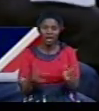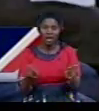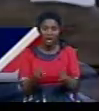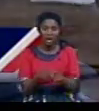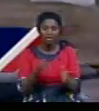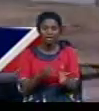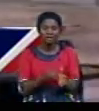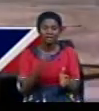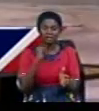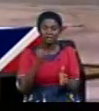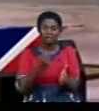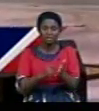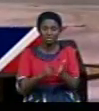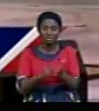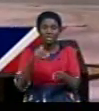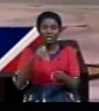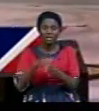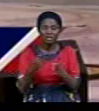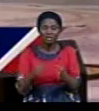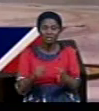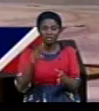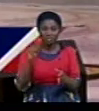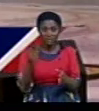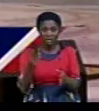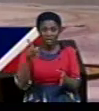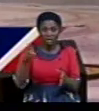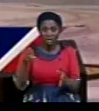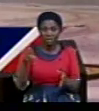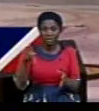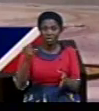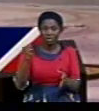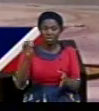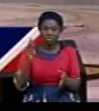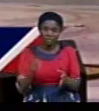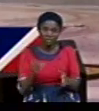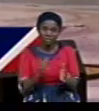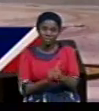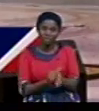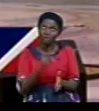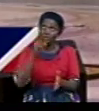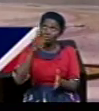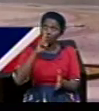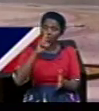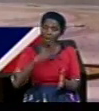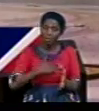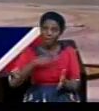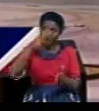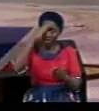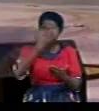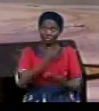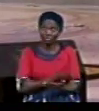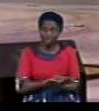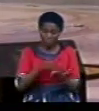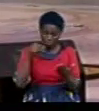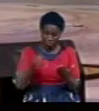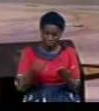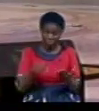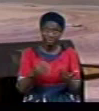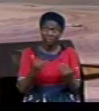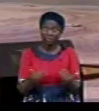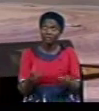reaching in the second Psalm Thou Art my son this day